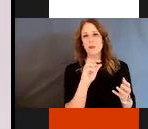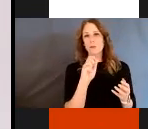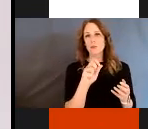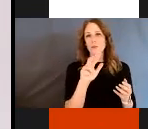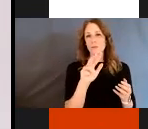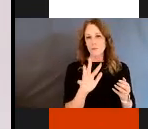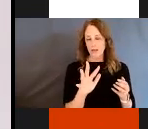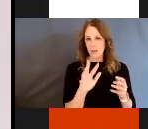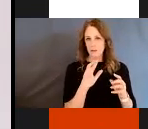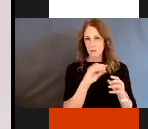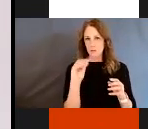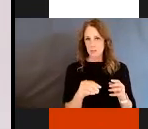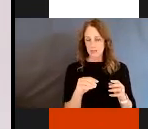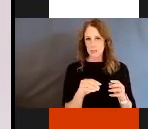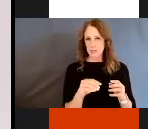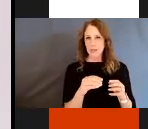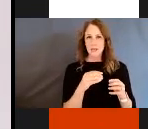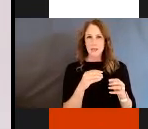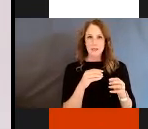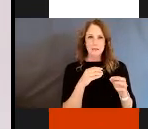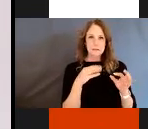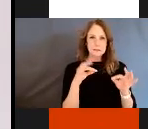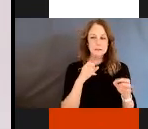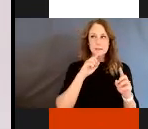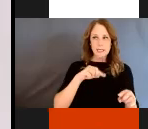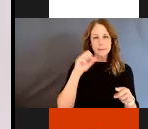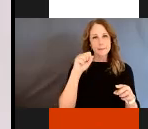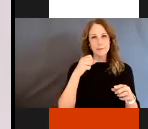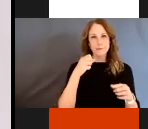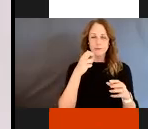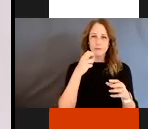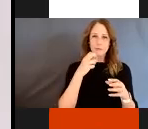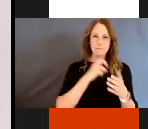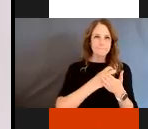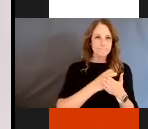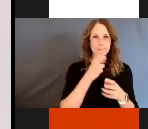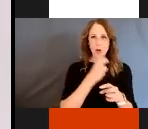40.35% reported having trouble sleeping as a result of their work.